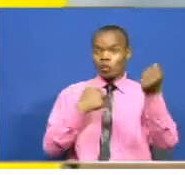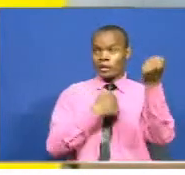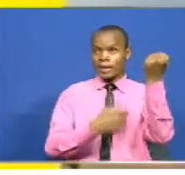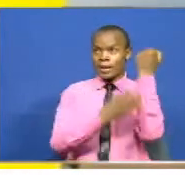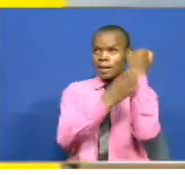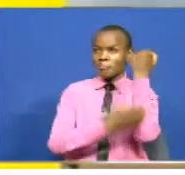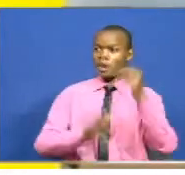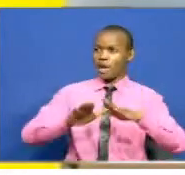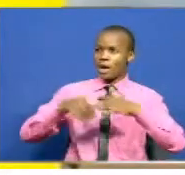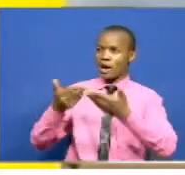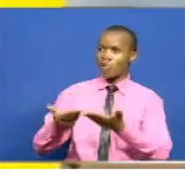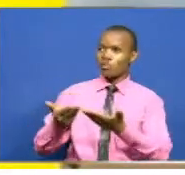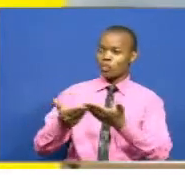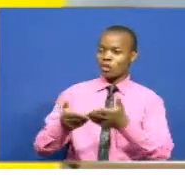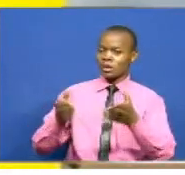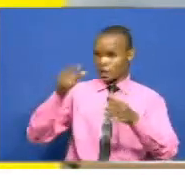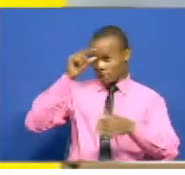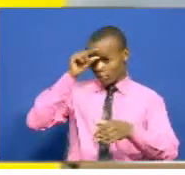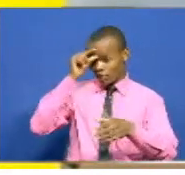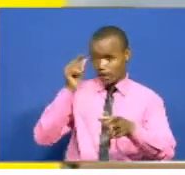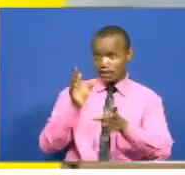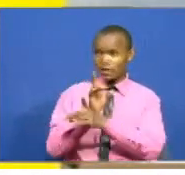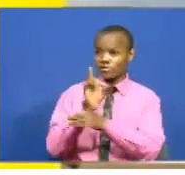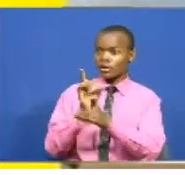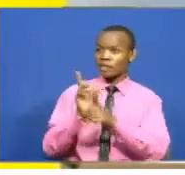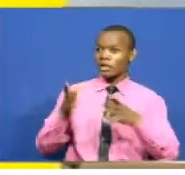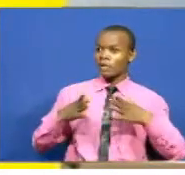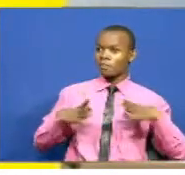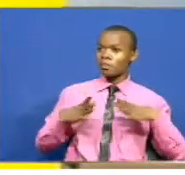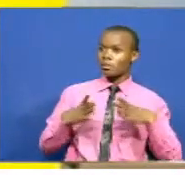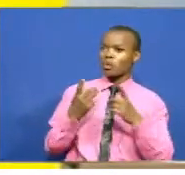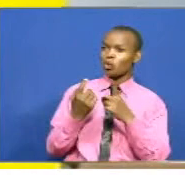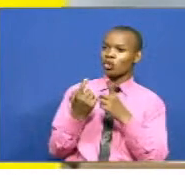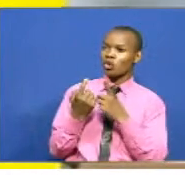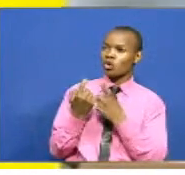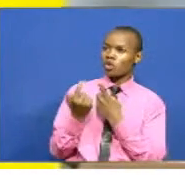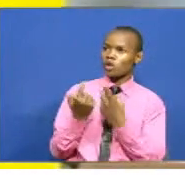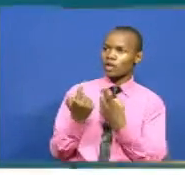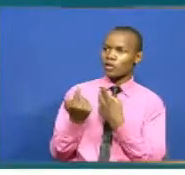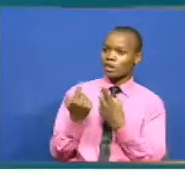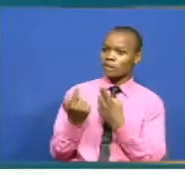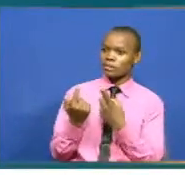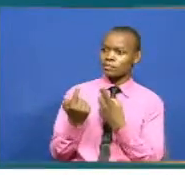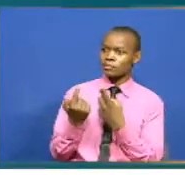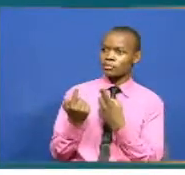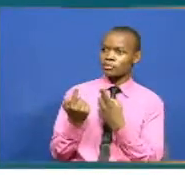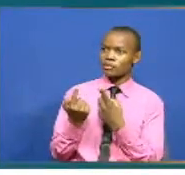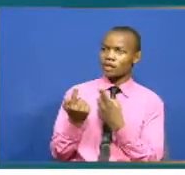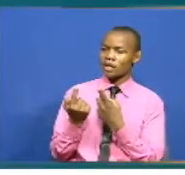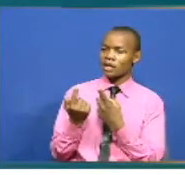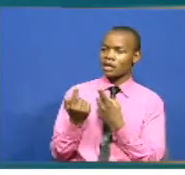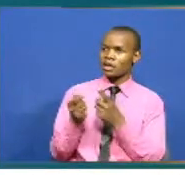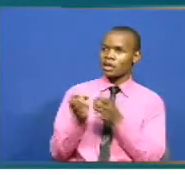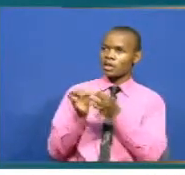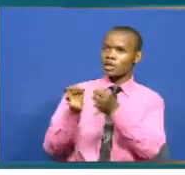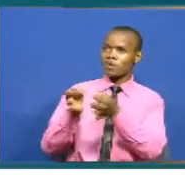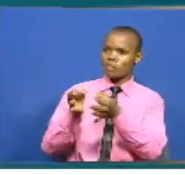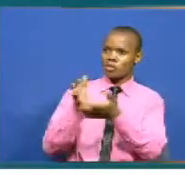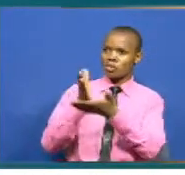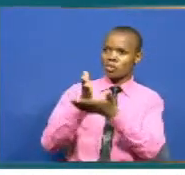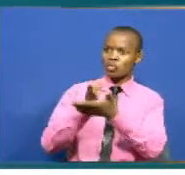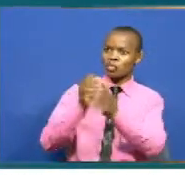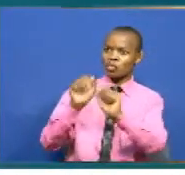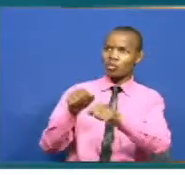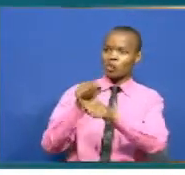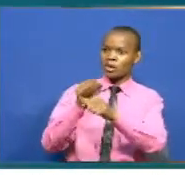through subsequent governments. People were talking about, you know, providing service to the communities. What